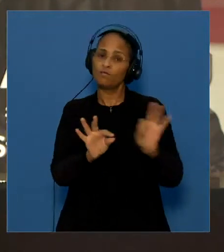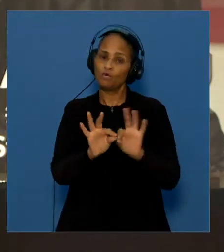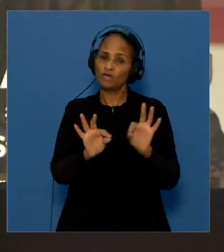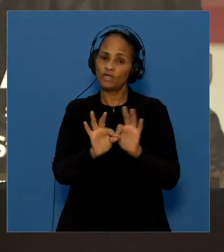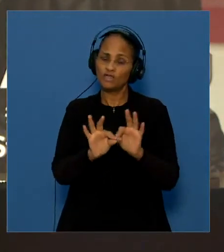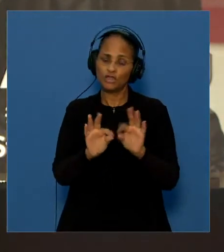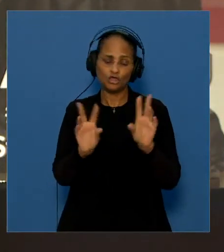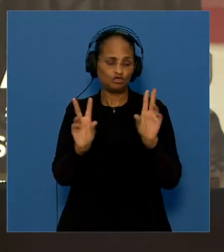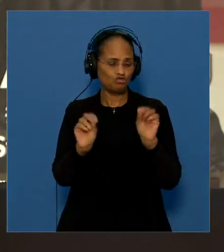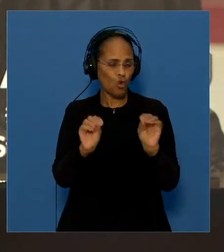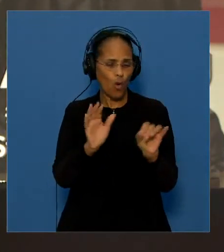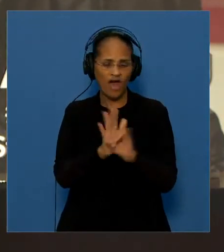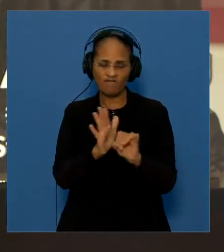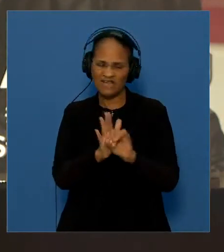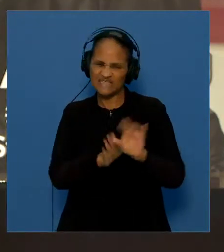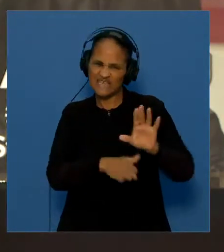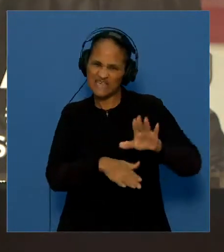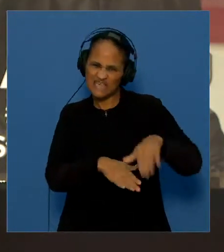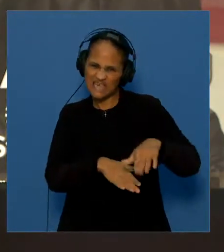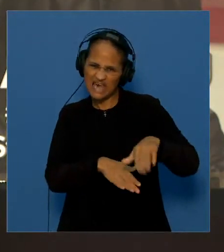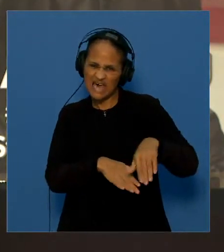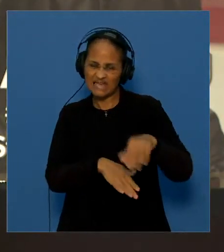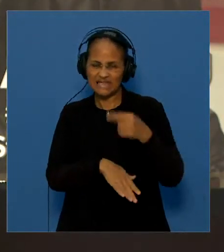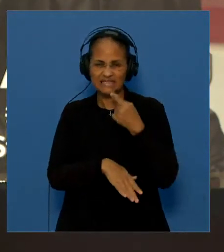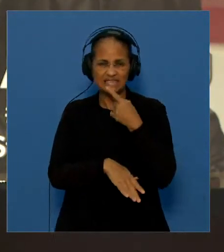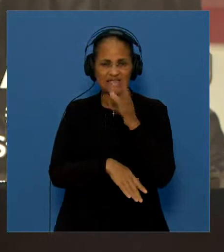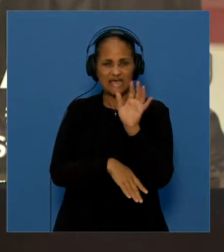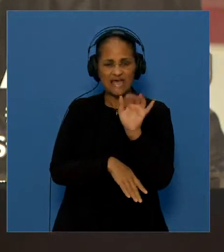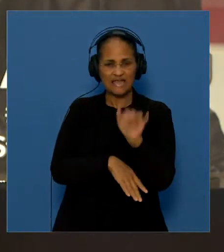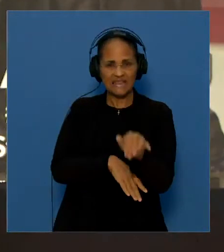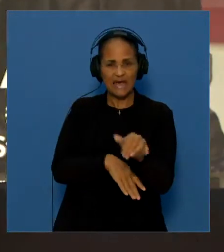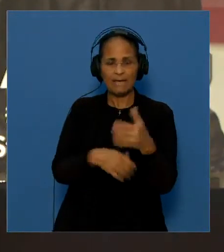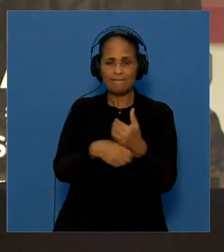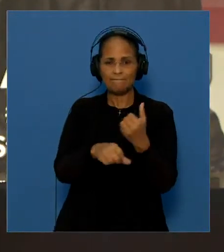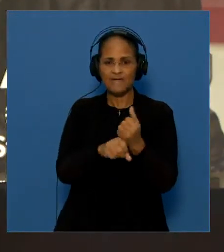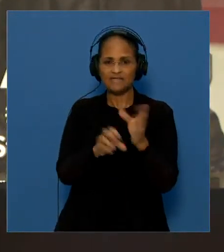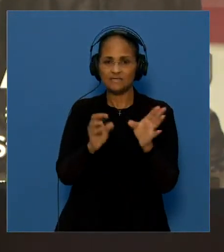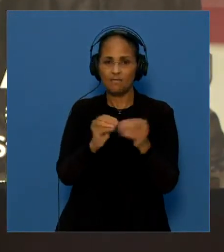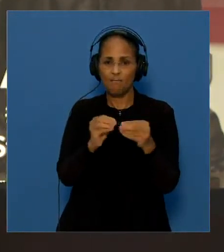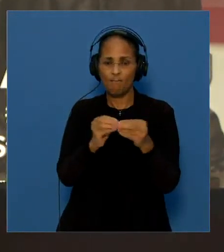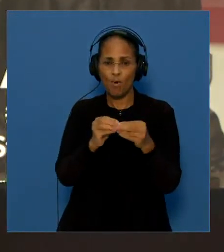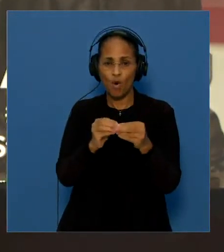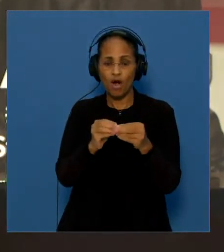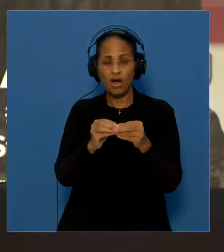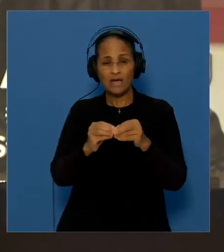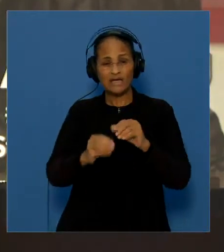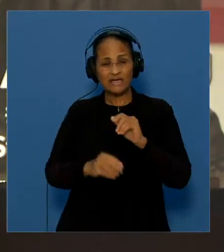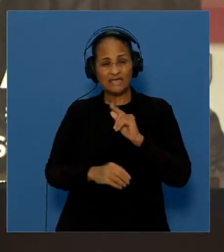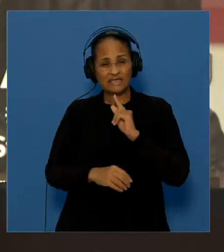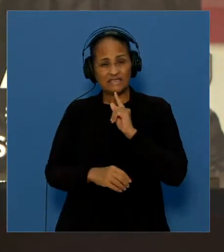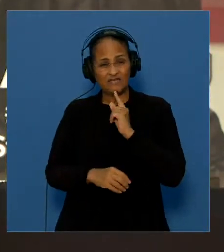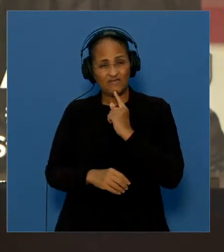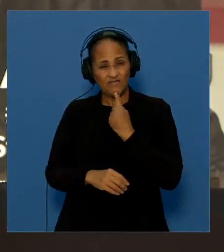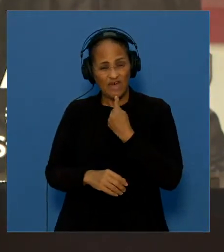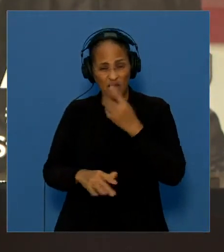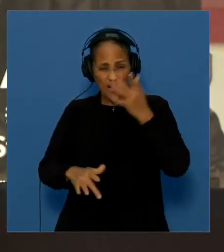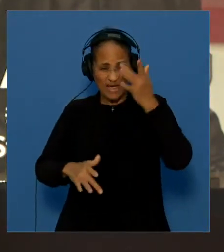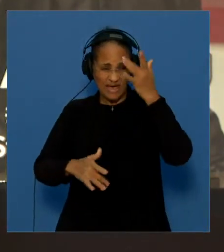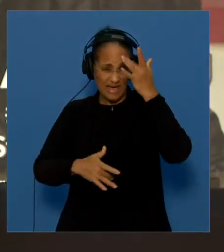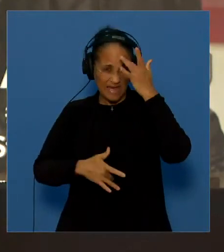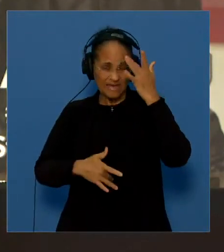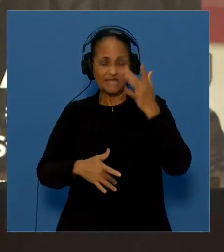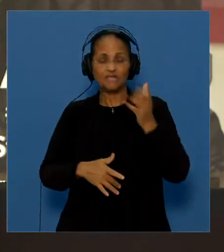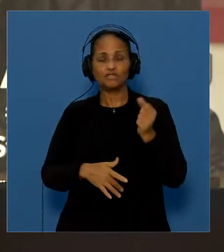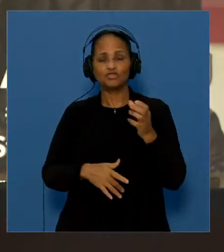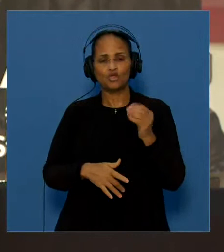no evidence yet that, as is said, that this causes more severe illness. And the second thing that is more important